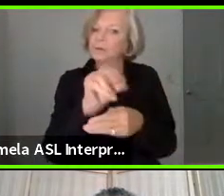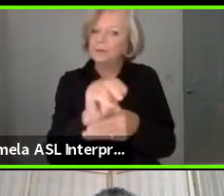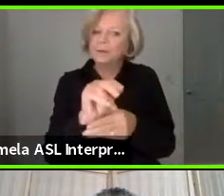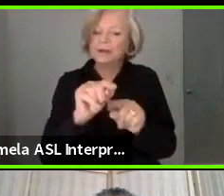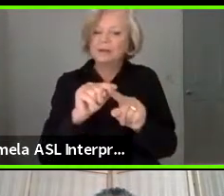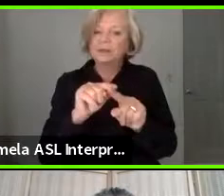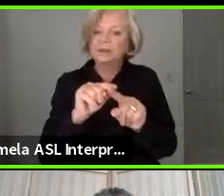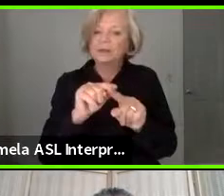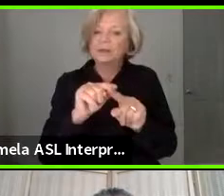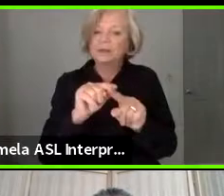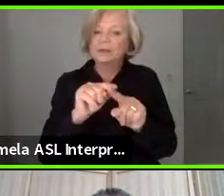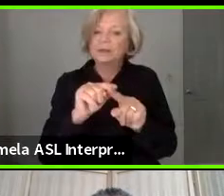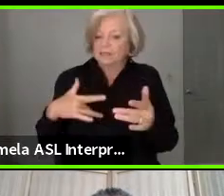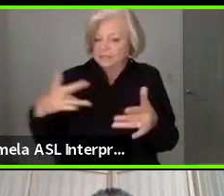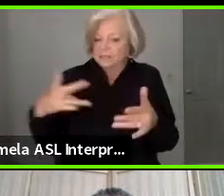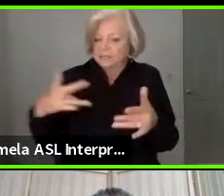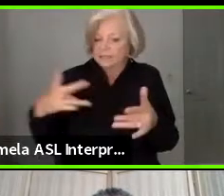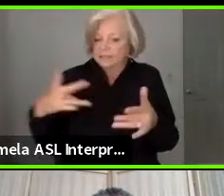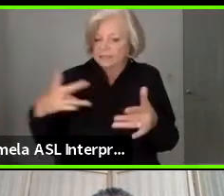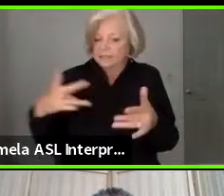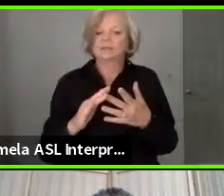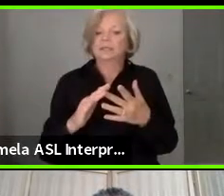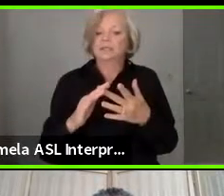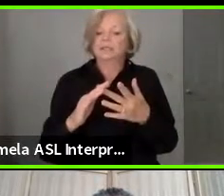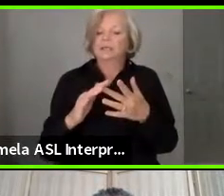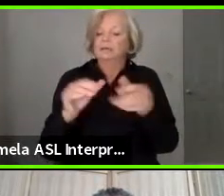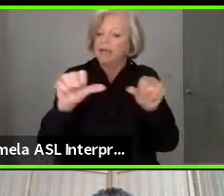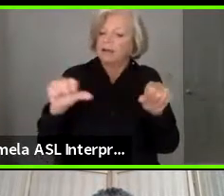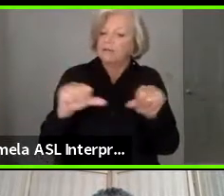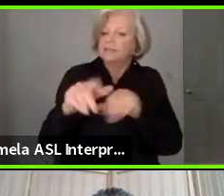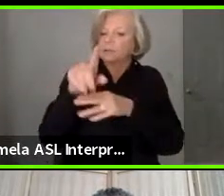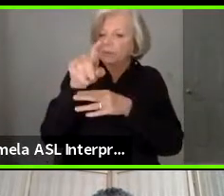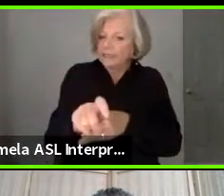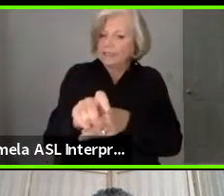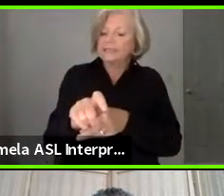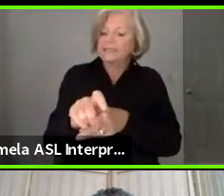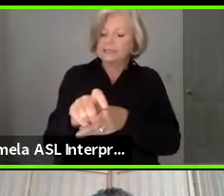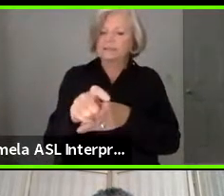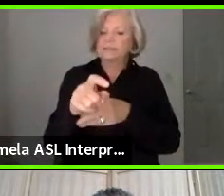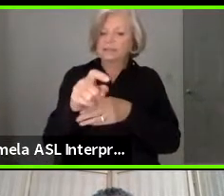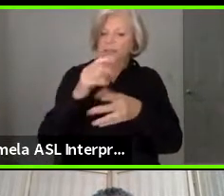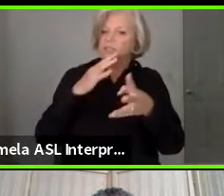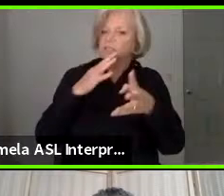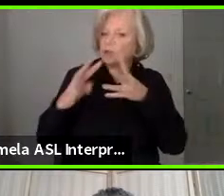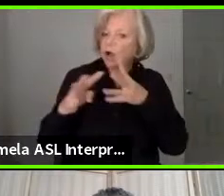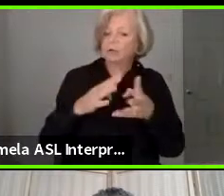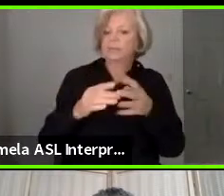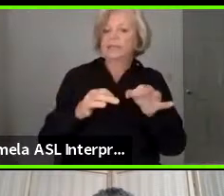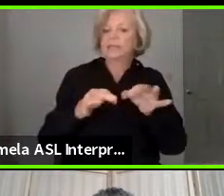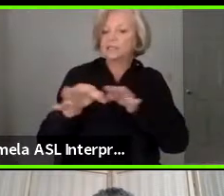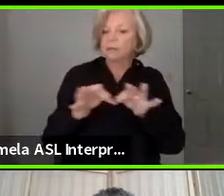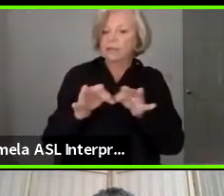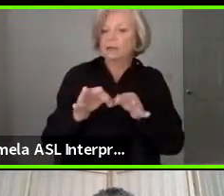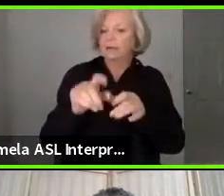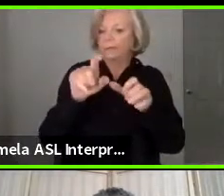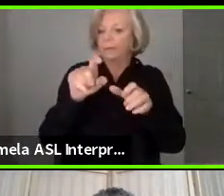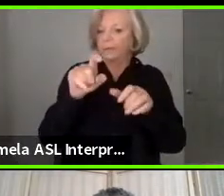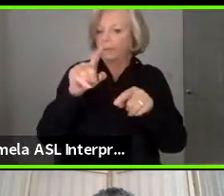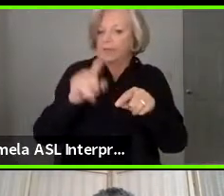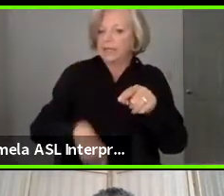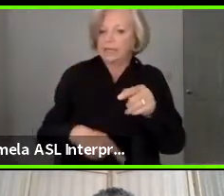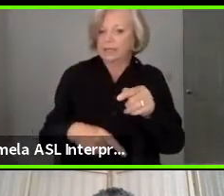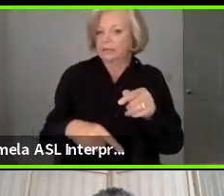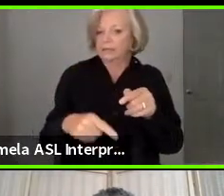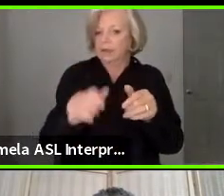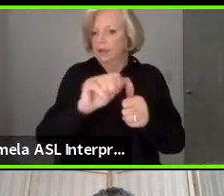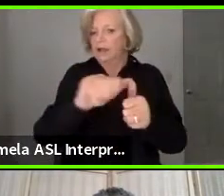that are going on, and these are various areas that need to be addressed, because it is something that cannot be overlooked. It is something